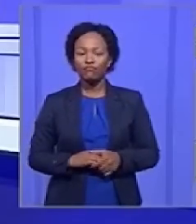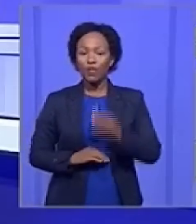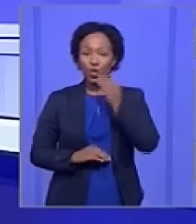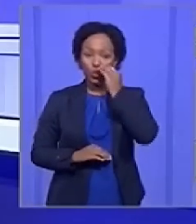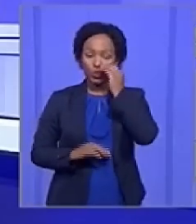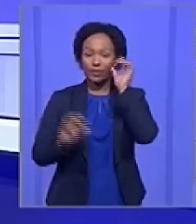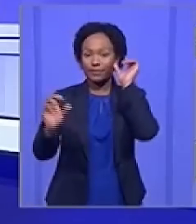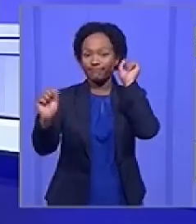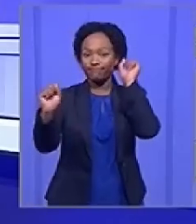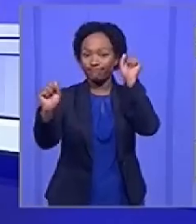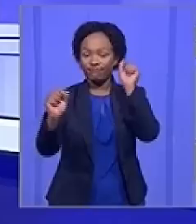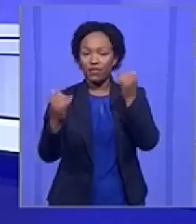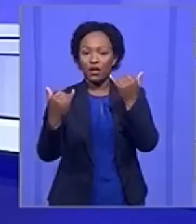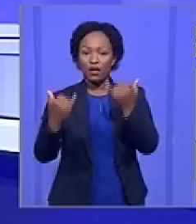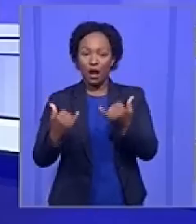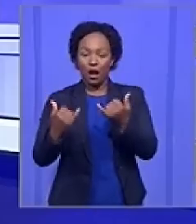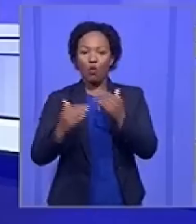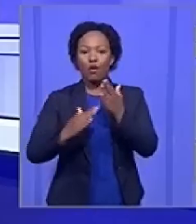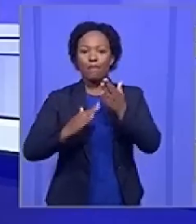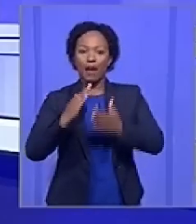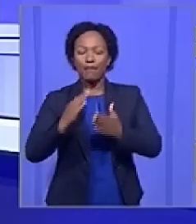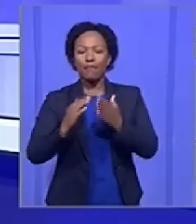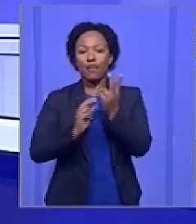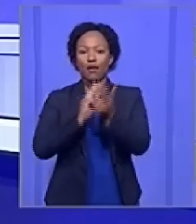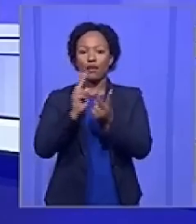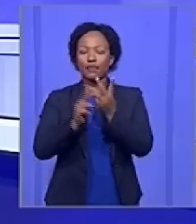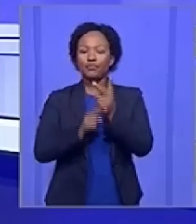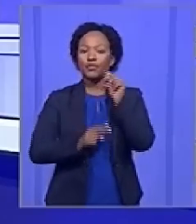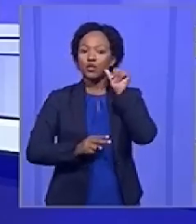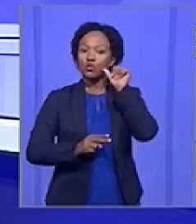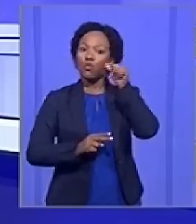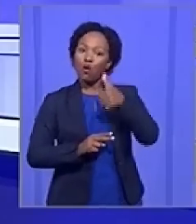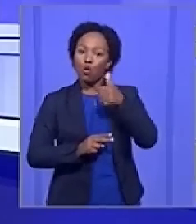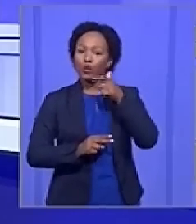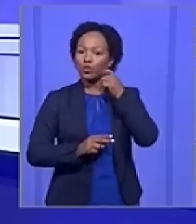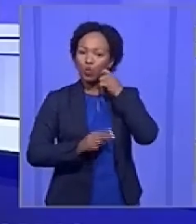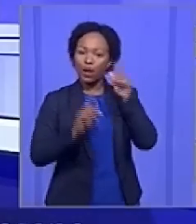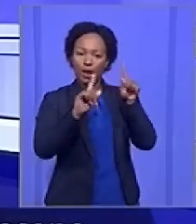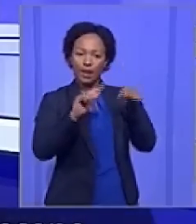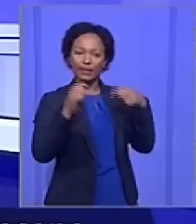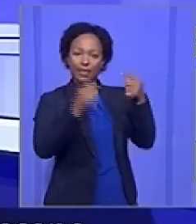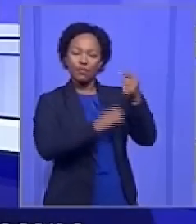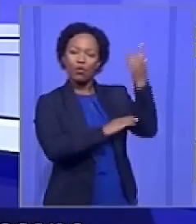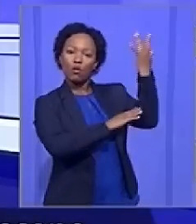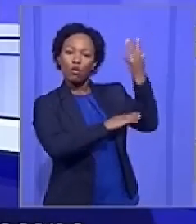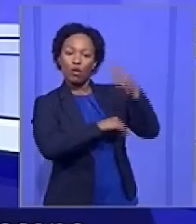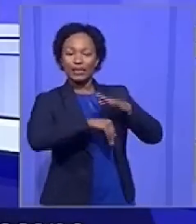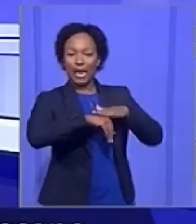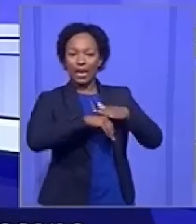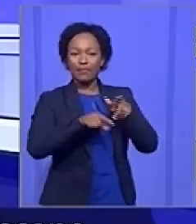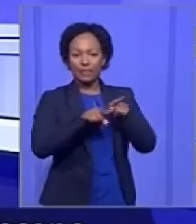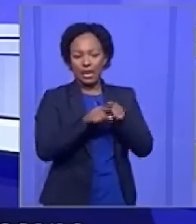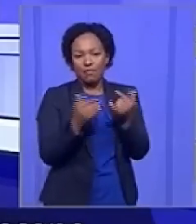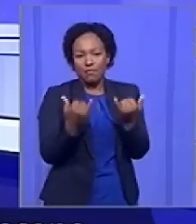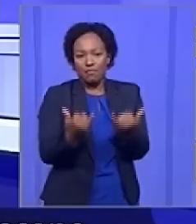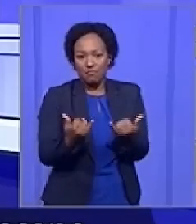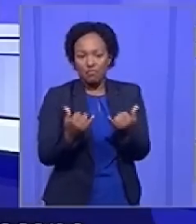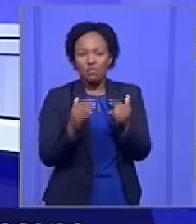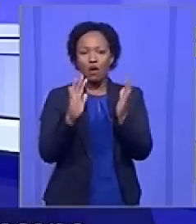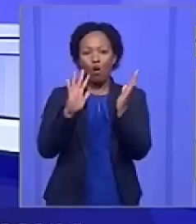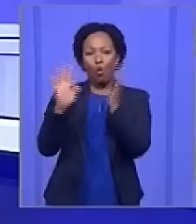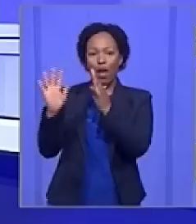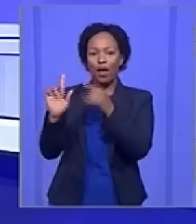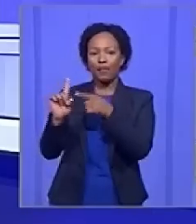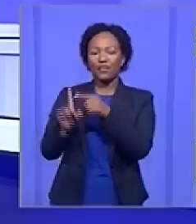Kgaswena ya ditaba tsa Sesotho e fella mona. Kopana le moifo wa rona wa ditaba tsa Setswana hosane ka yona nako ena. Bulipi ka